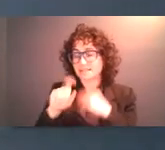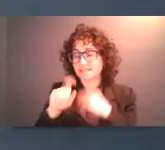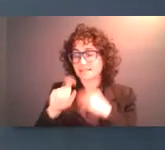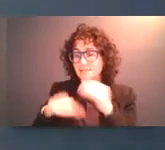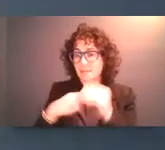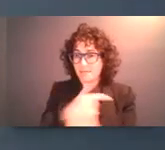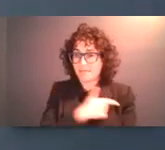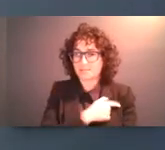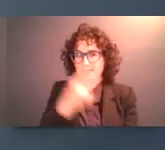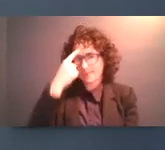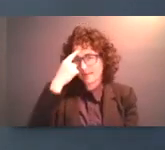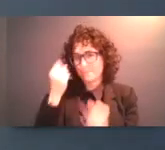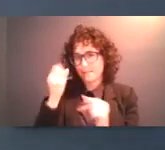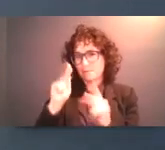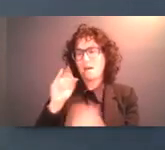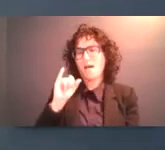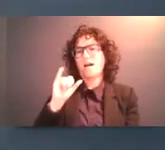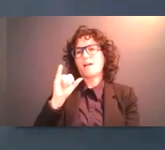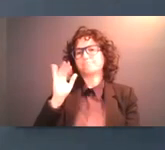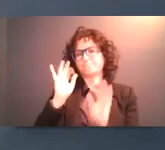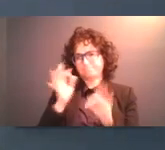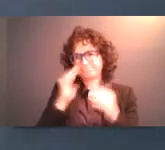a lot of people's minds about actually getting.